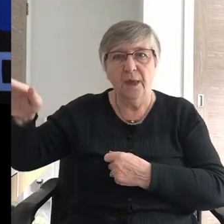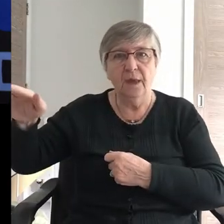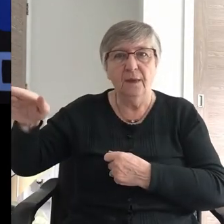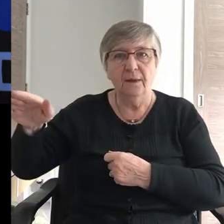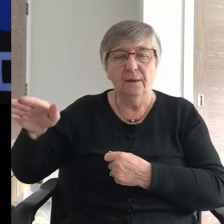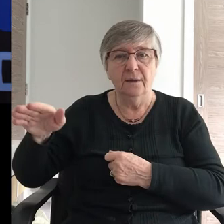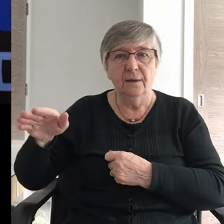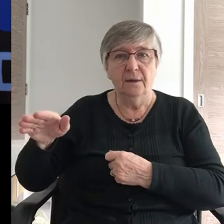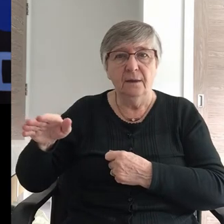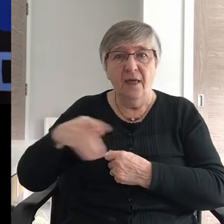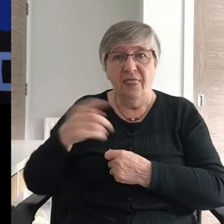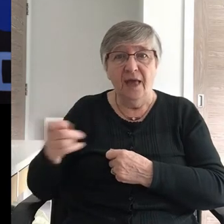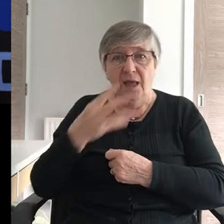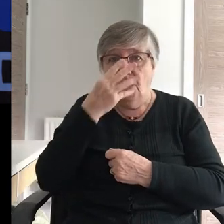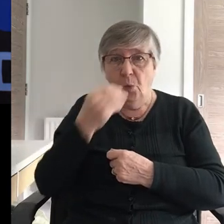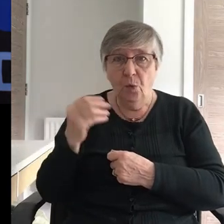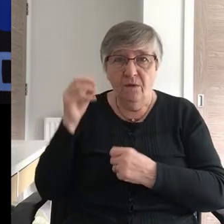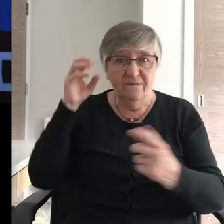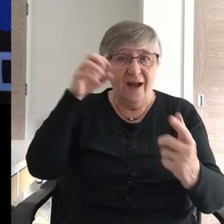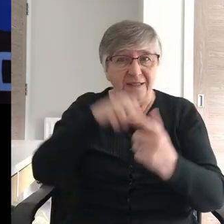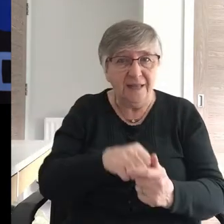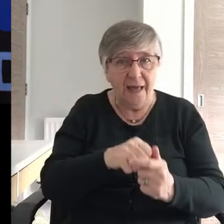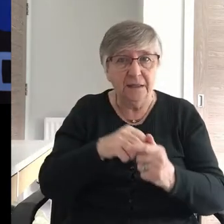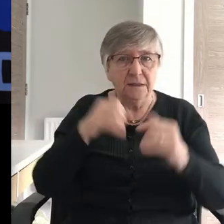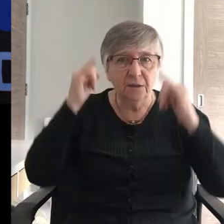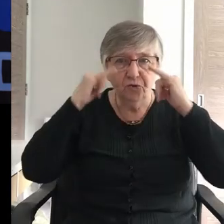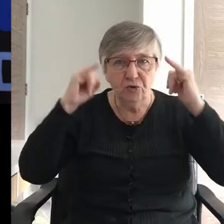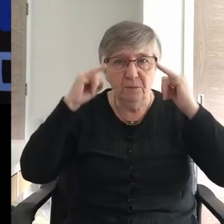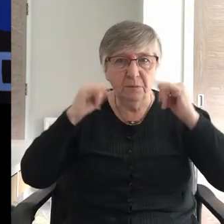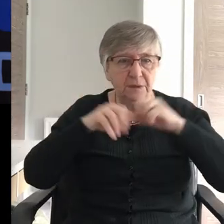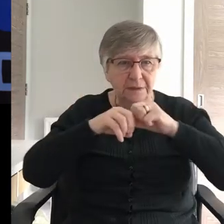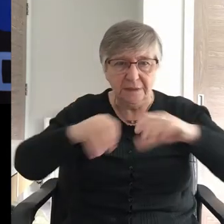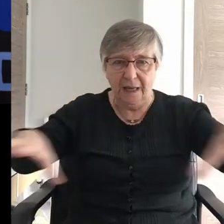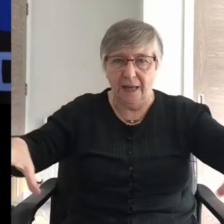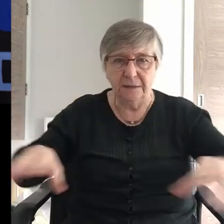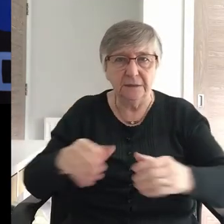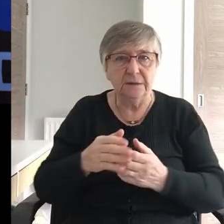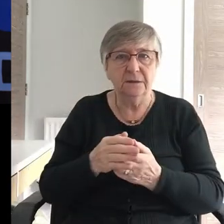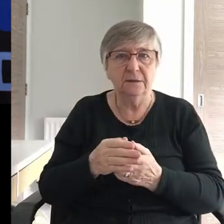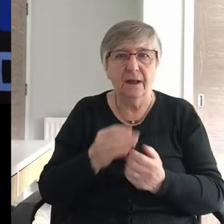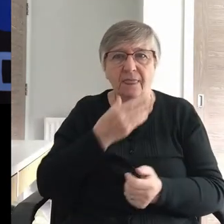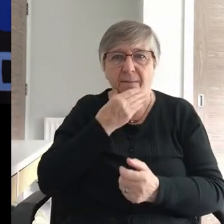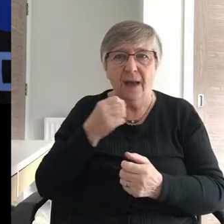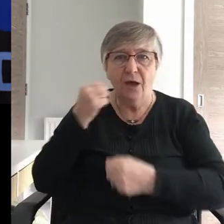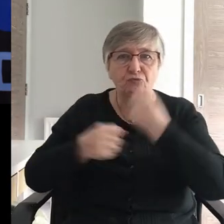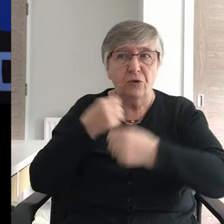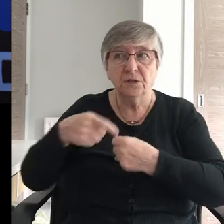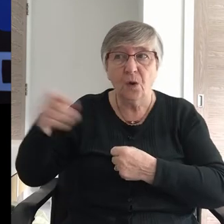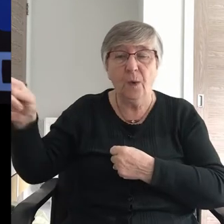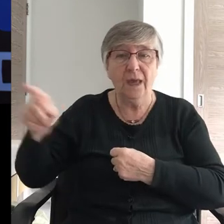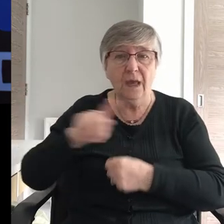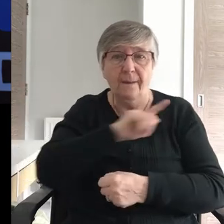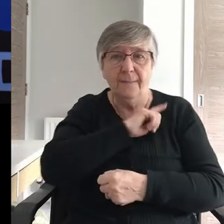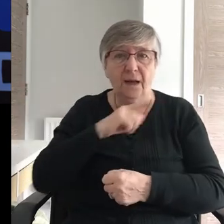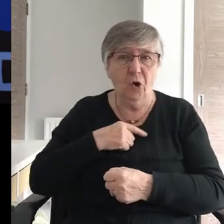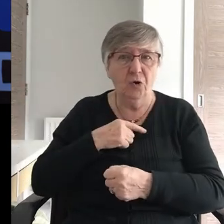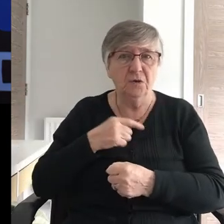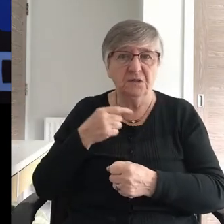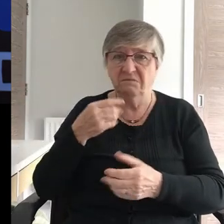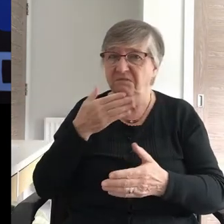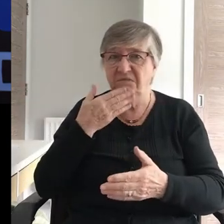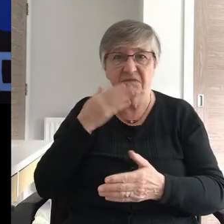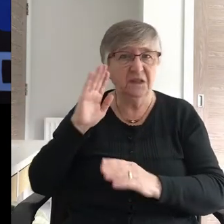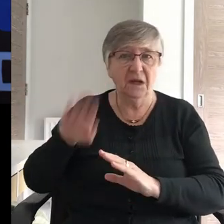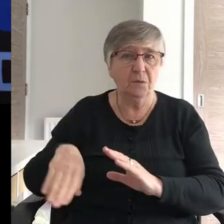runs away. Then the wolf attacks the flock and scatters it. The man runs away because he has a hired hand